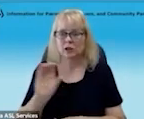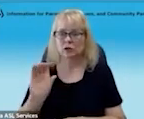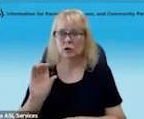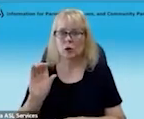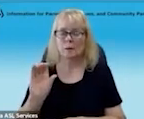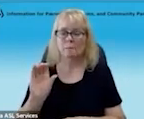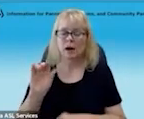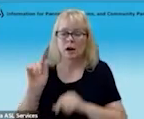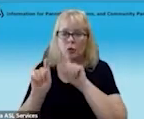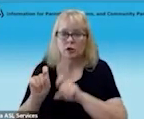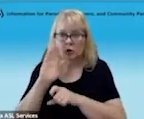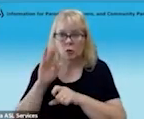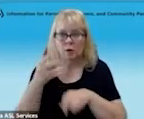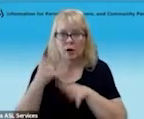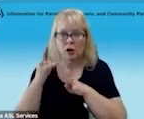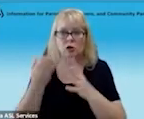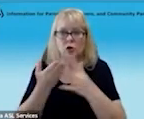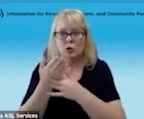A link to the webinar webpage